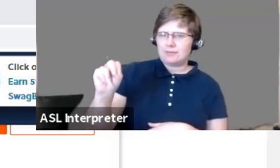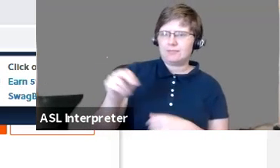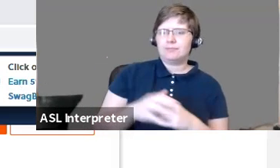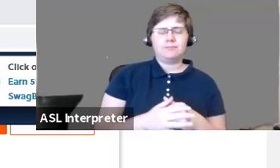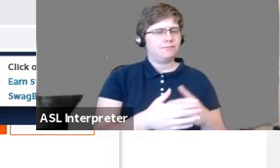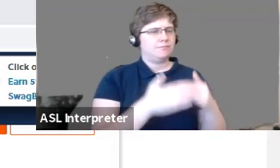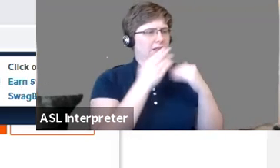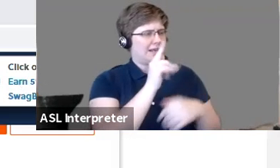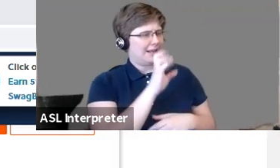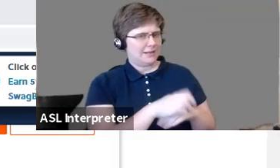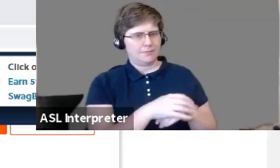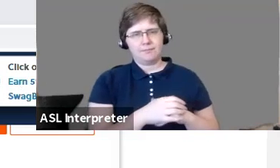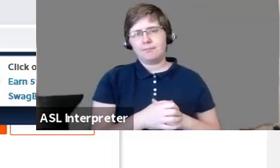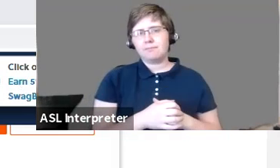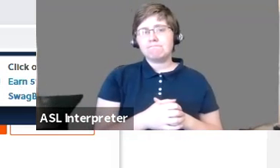Thank you.